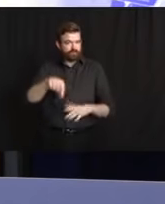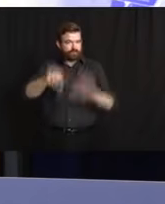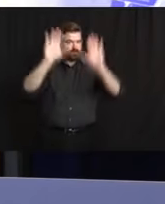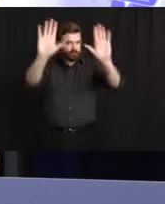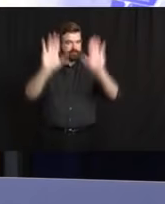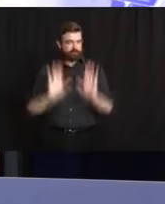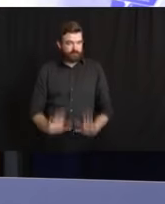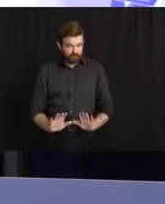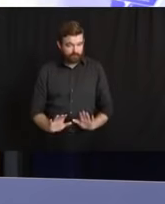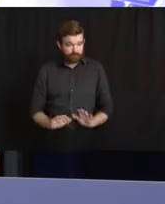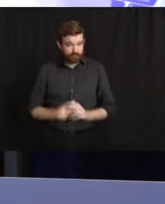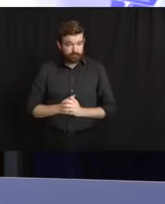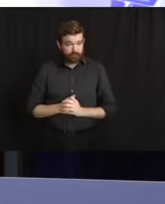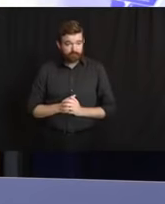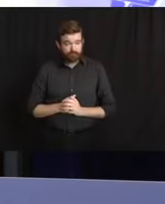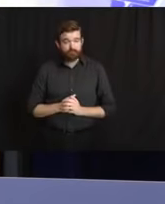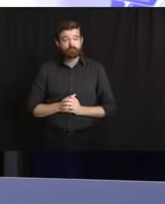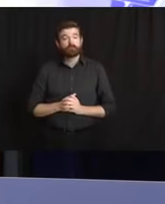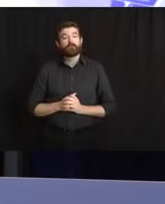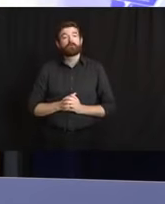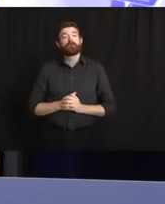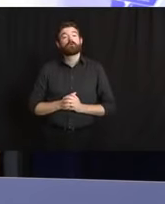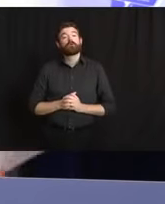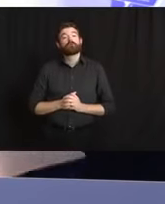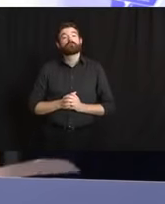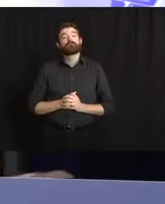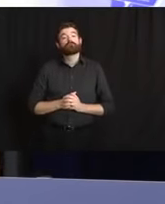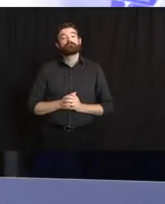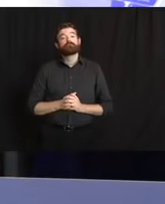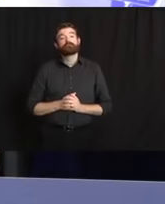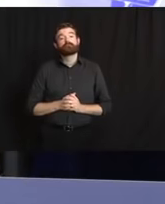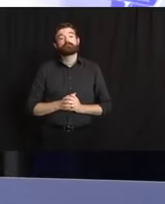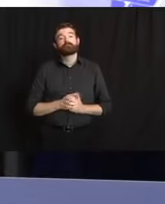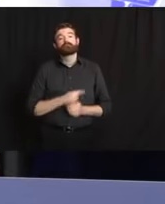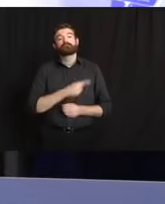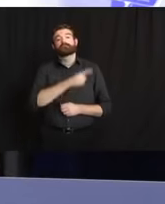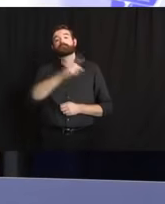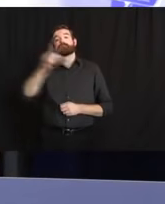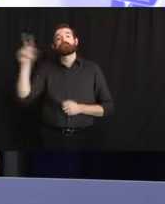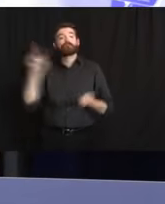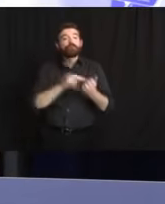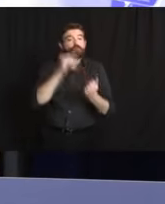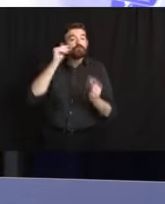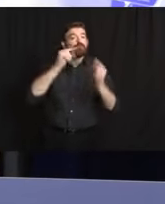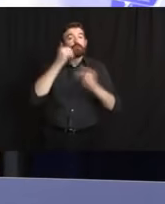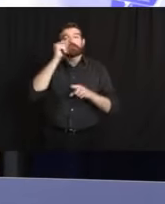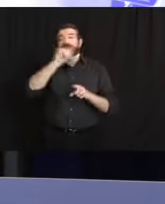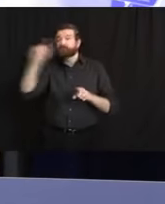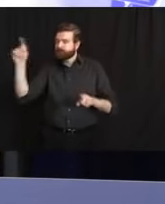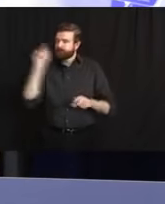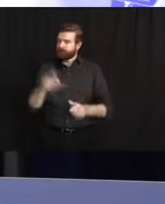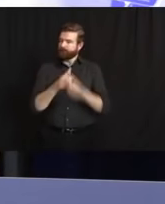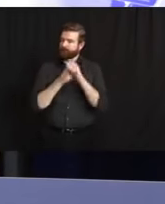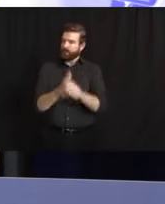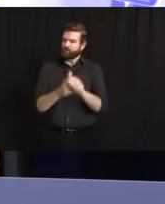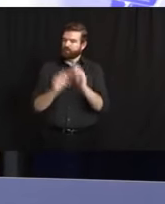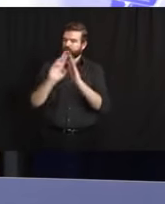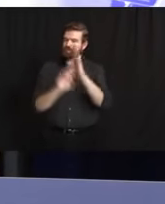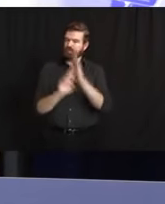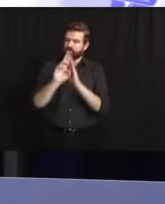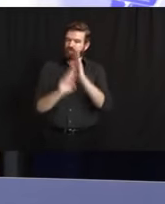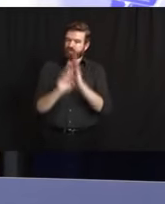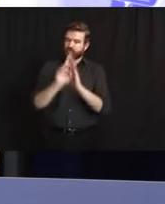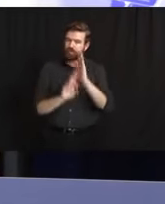infection prevention and control measures in order to allow visitation. The department will issue a full directive